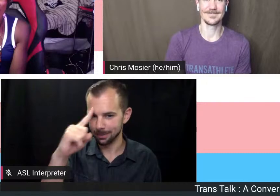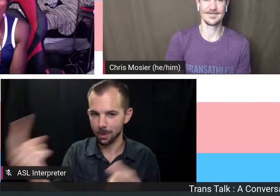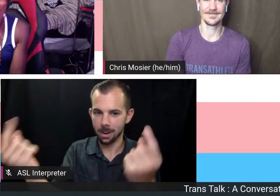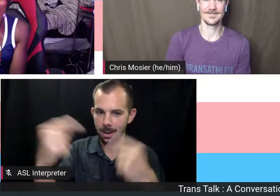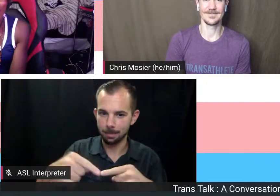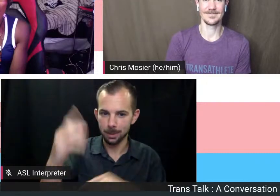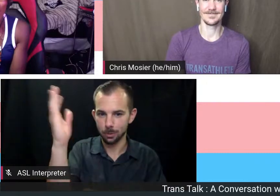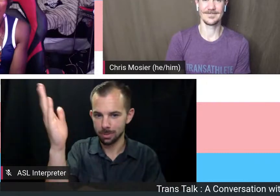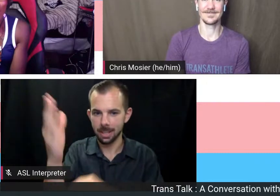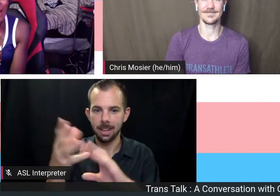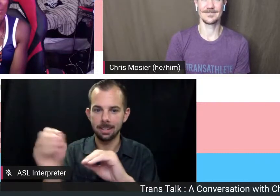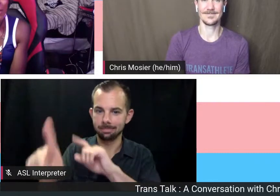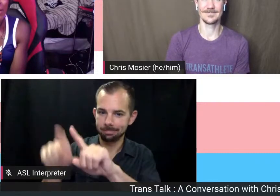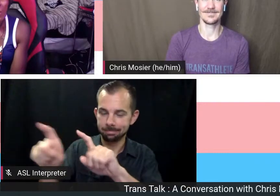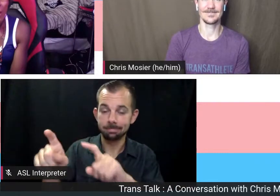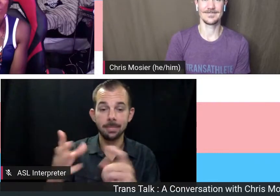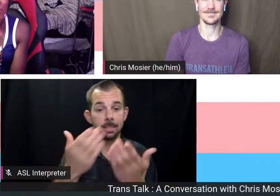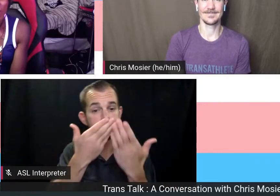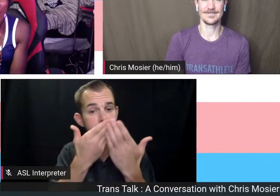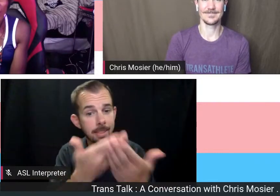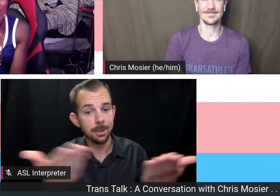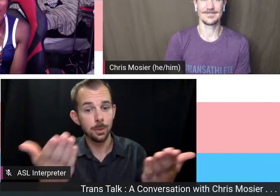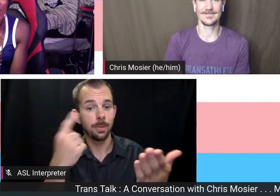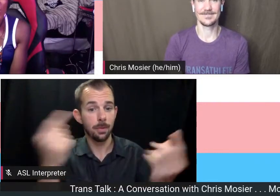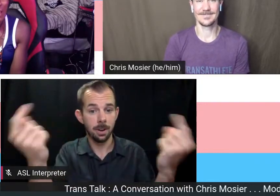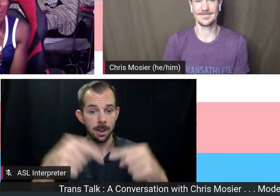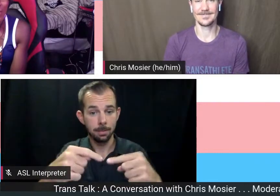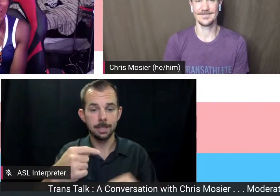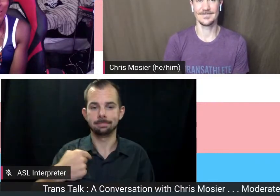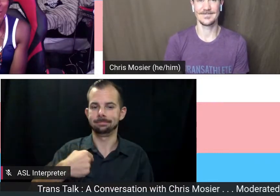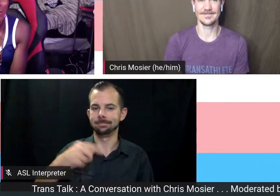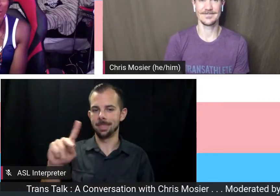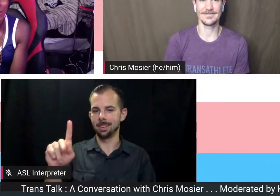for being here. I'm Karleigh Webb for all of us at New Haven Pride Center.